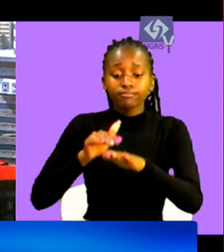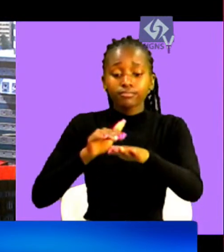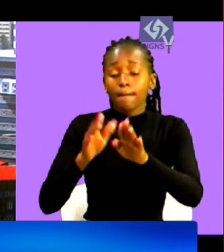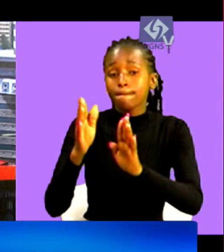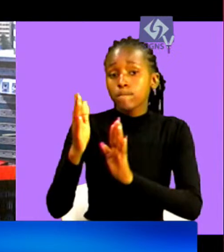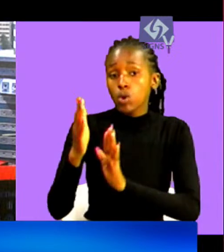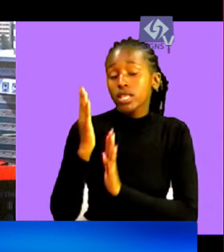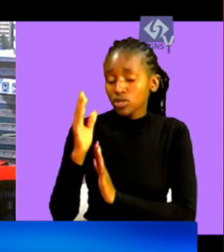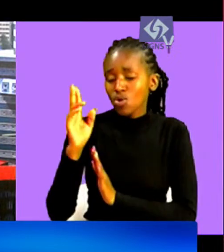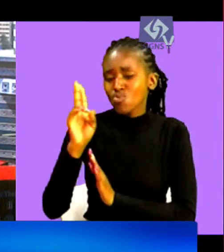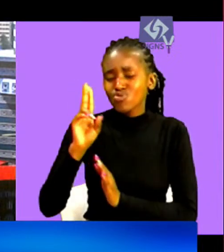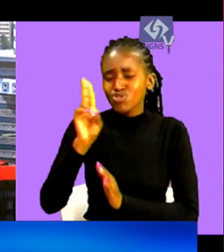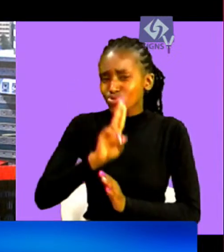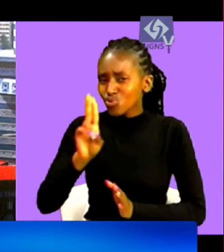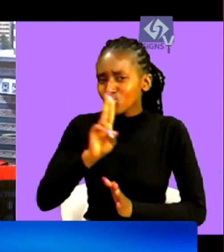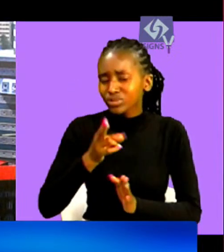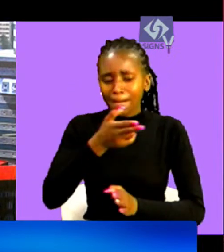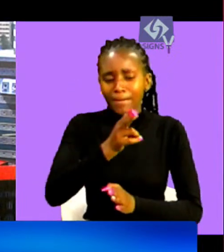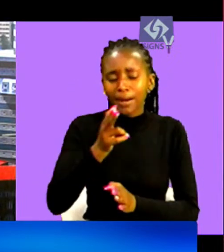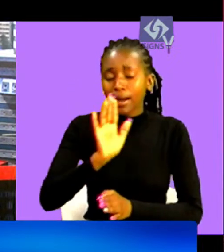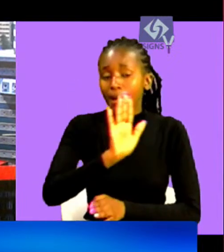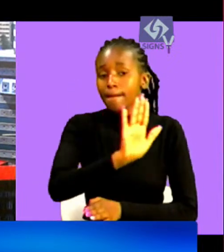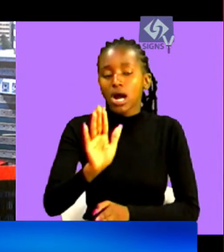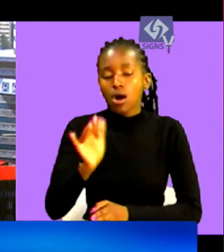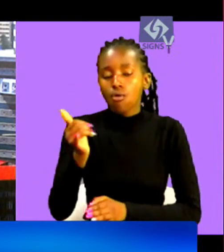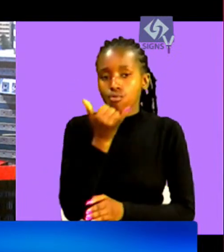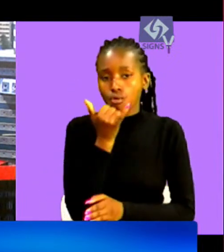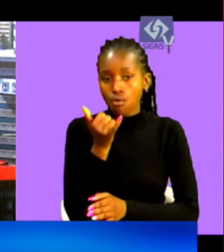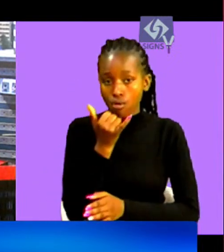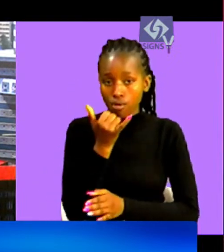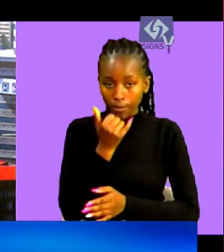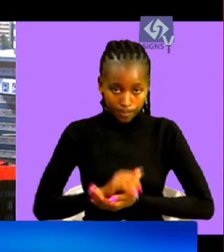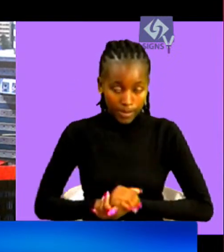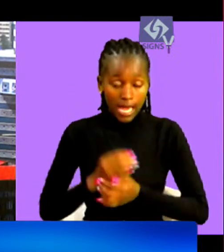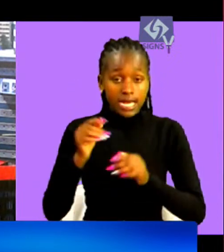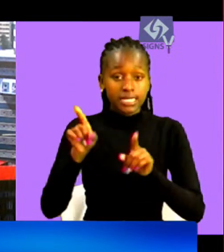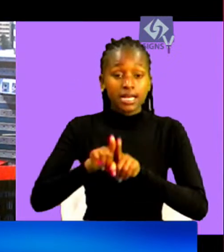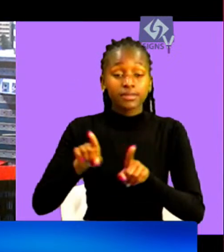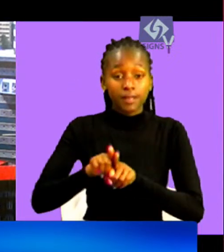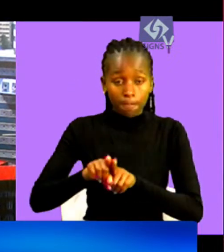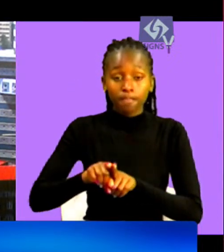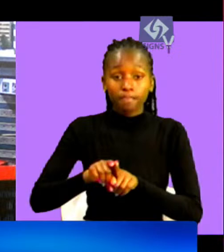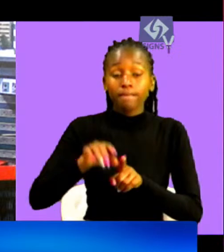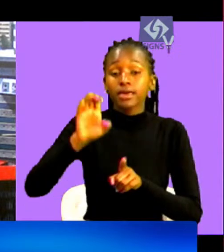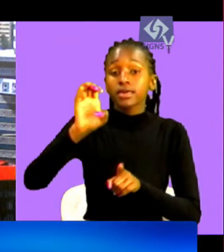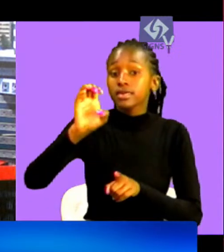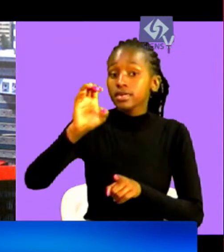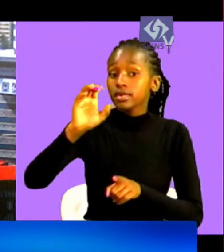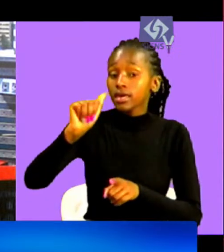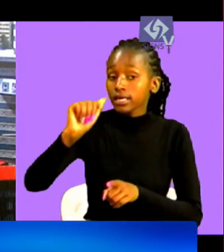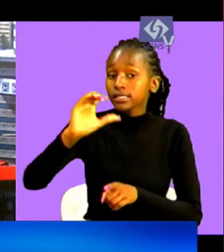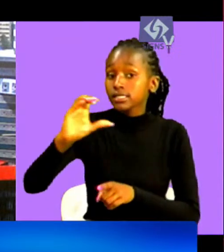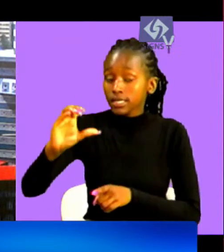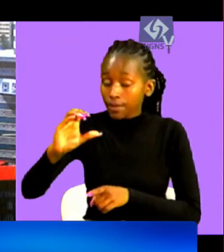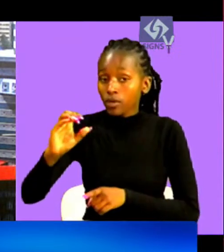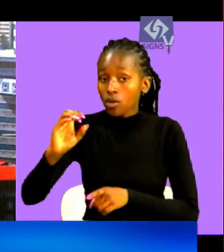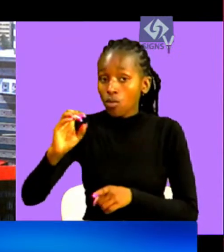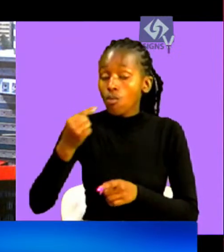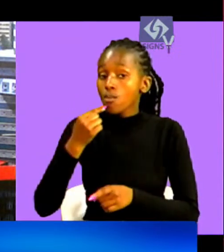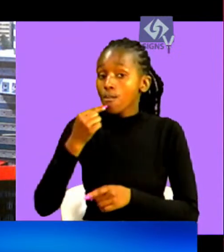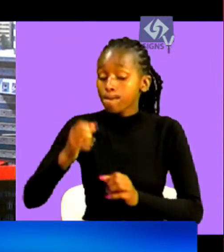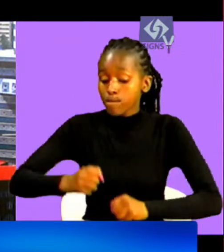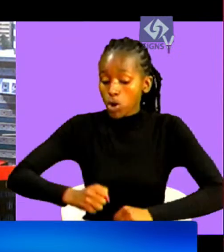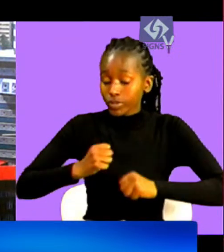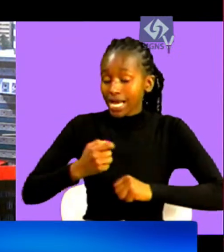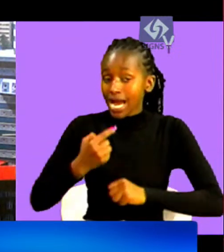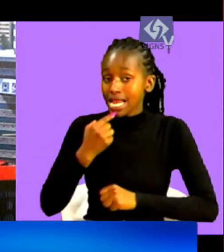duty. This decision follows a plea from the Ethics and Anti-Corruption Commission EACC boss